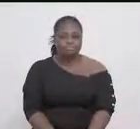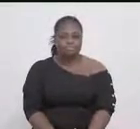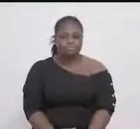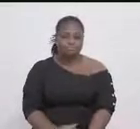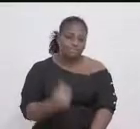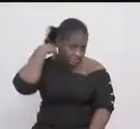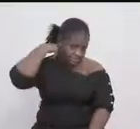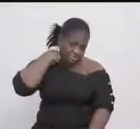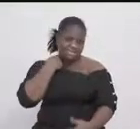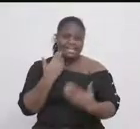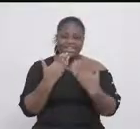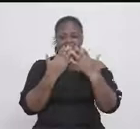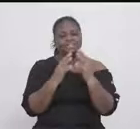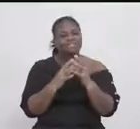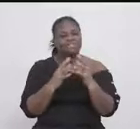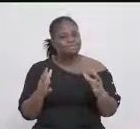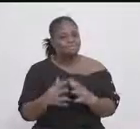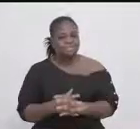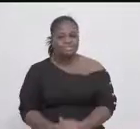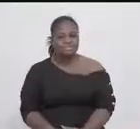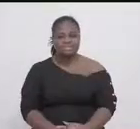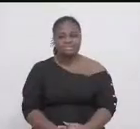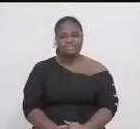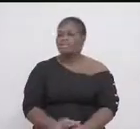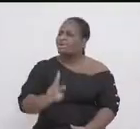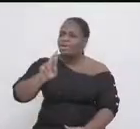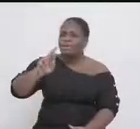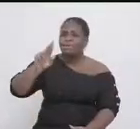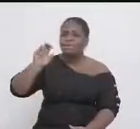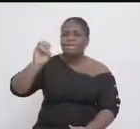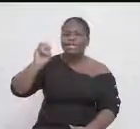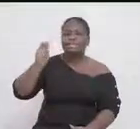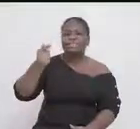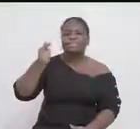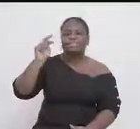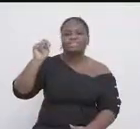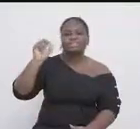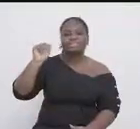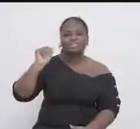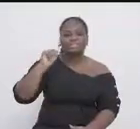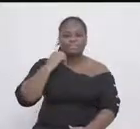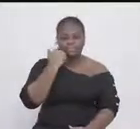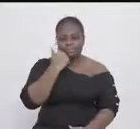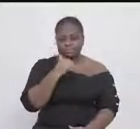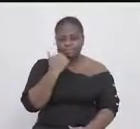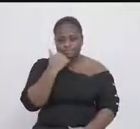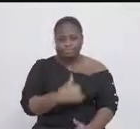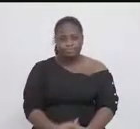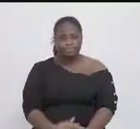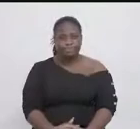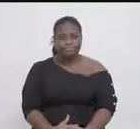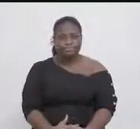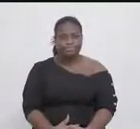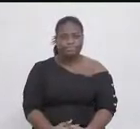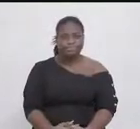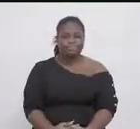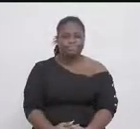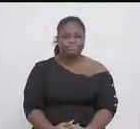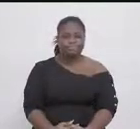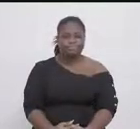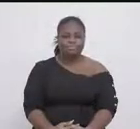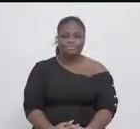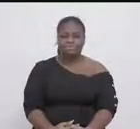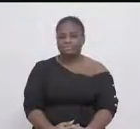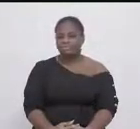0265-270-825. All right, thank you very much. Regina, what about you? How can people get in touch and be part of what you are doing? Okay, so we're